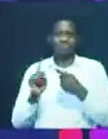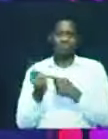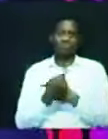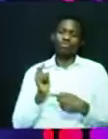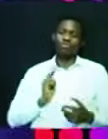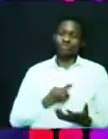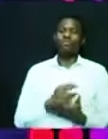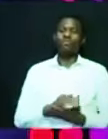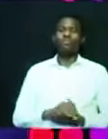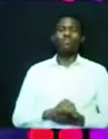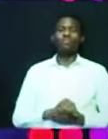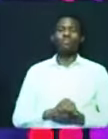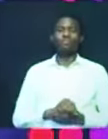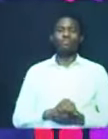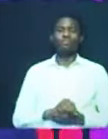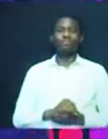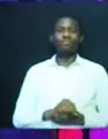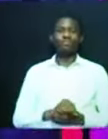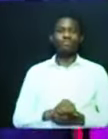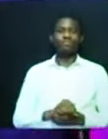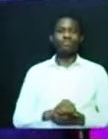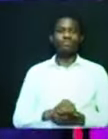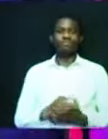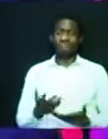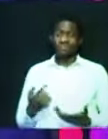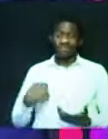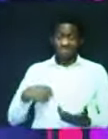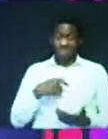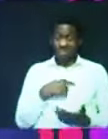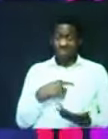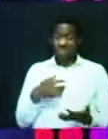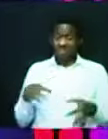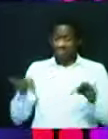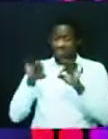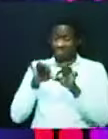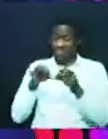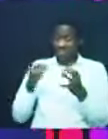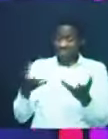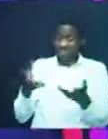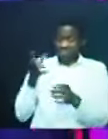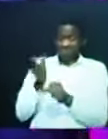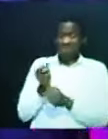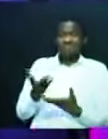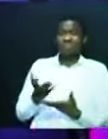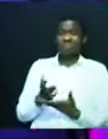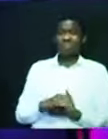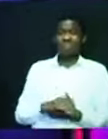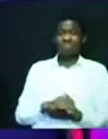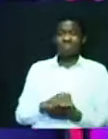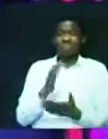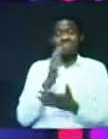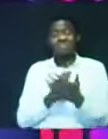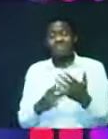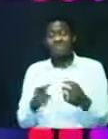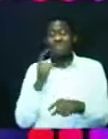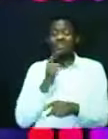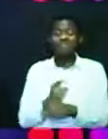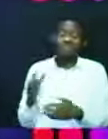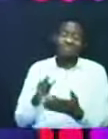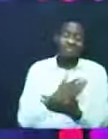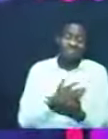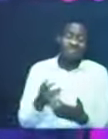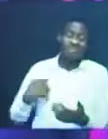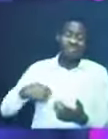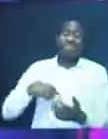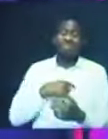a ye ye ne ma no e ye dia. And we are heirs. Na yen ye ya didi for. Sometimes we just sing we are heirs of the